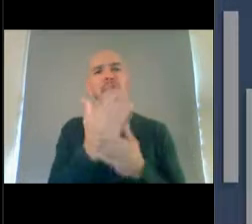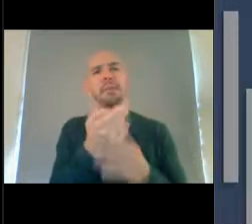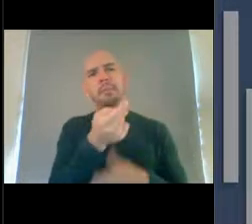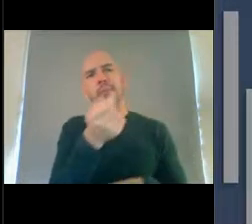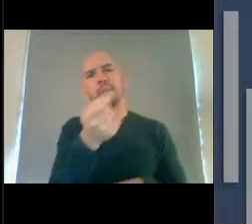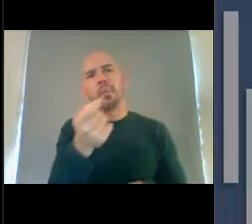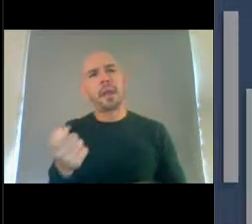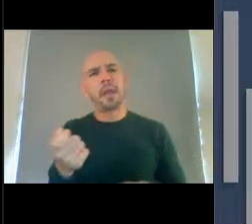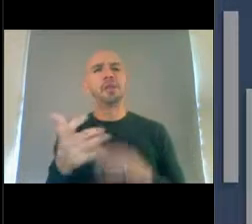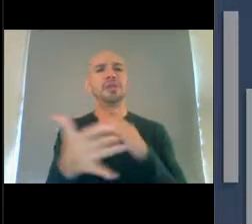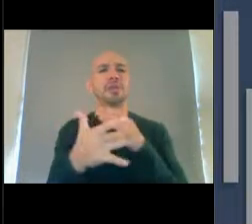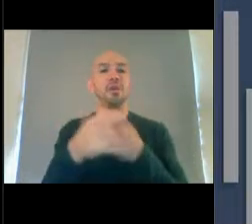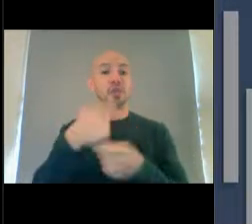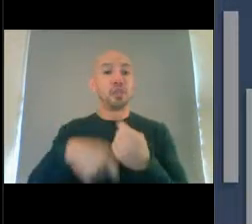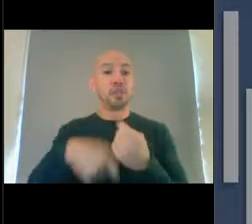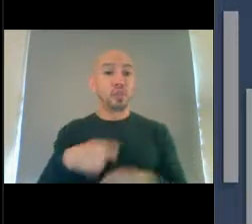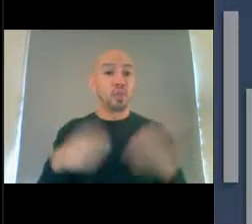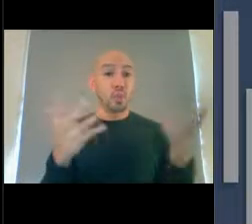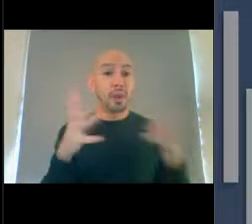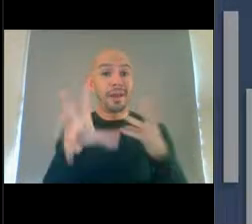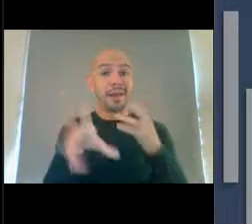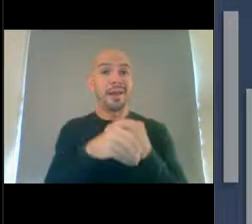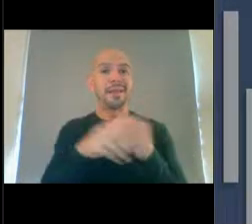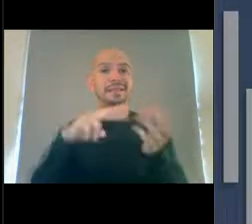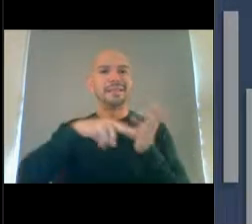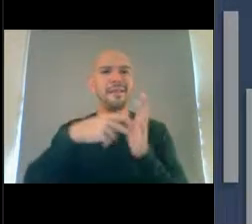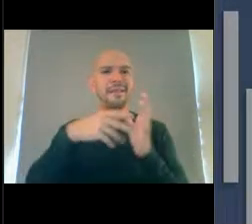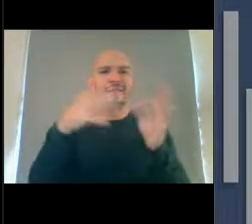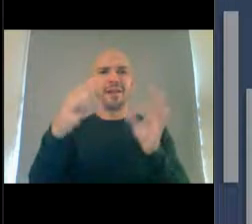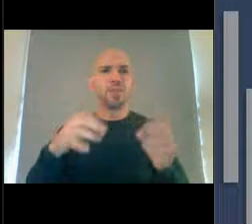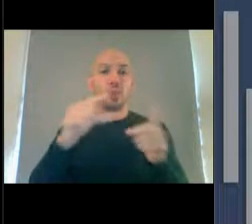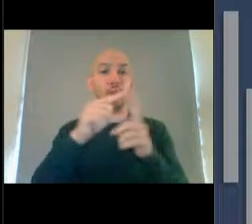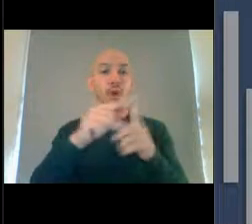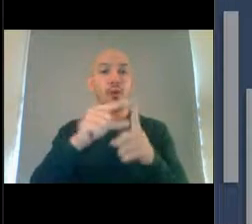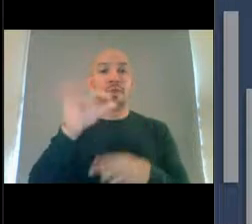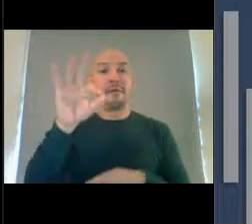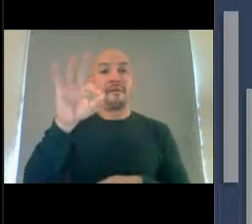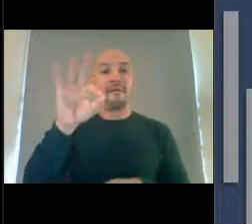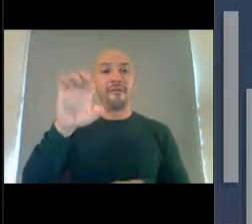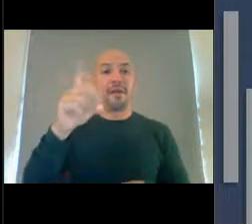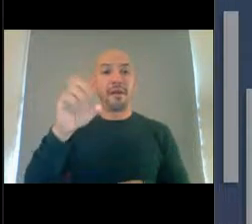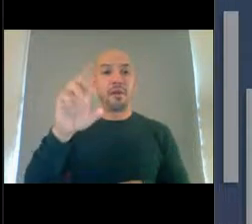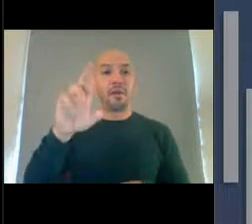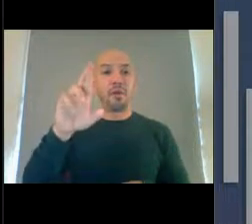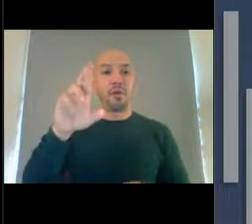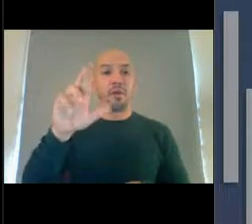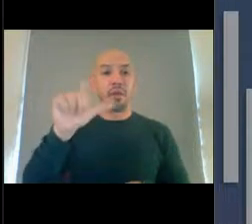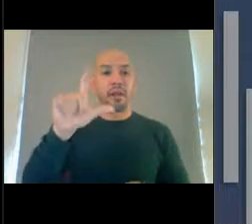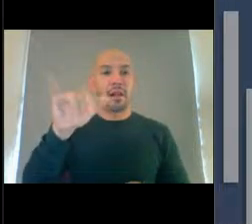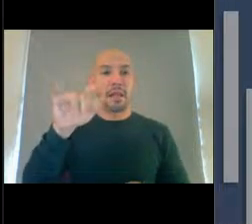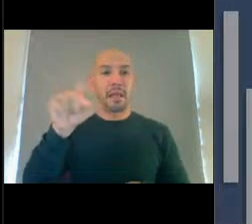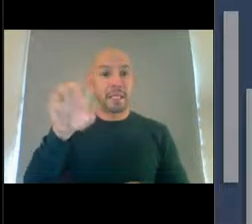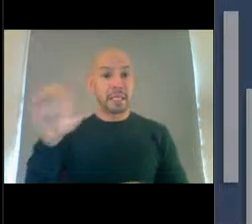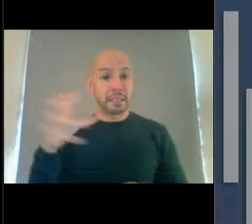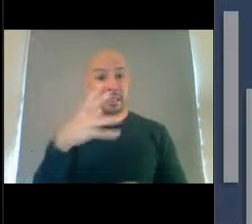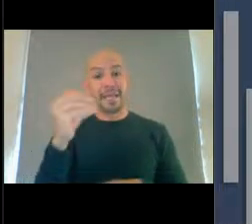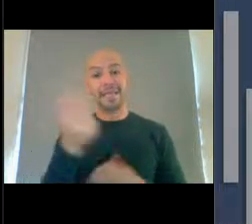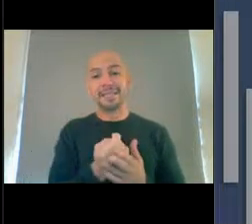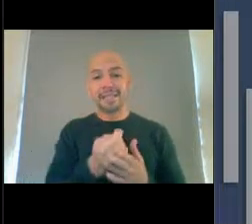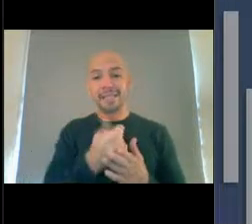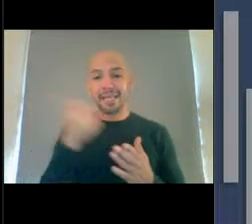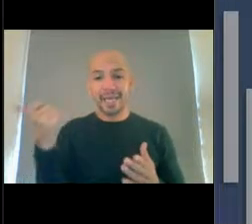version these include adding a definition of the word federalized on page 9 taking out the word port improvements as duplicative